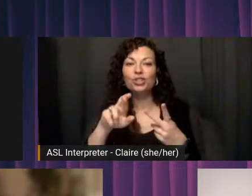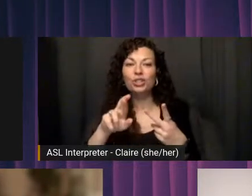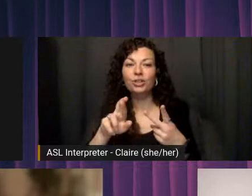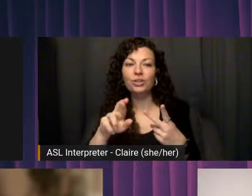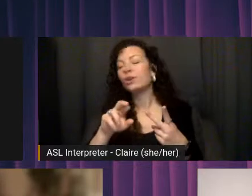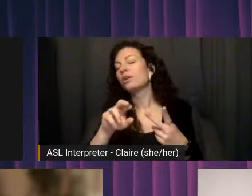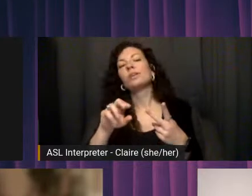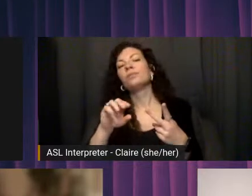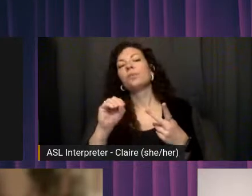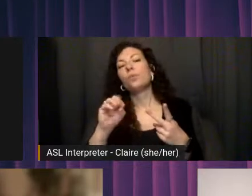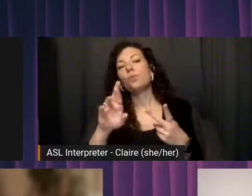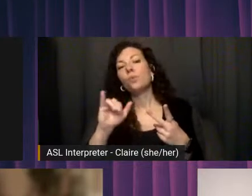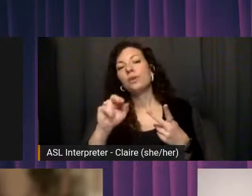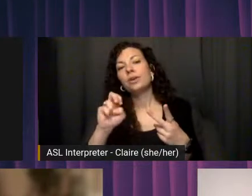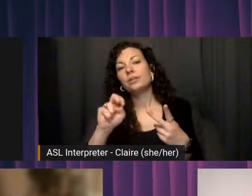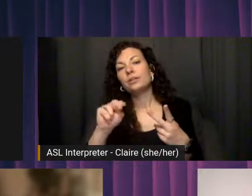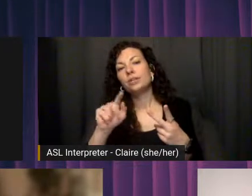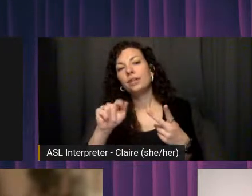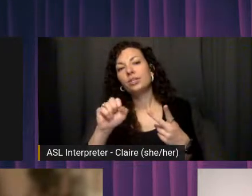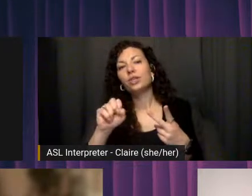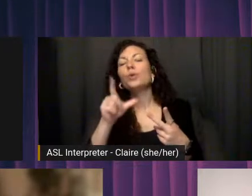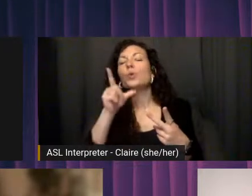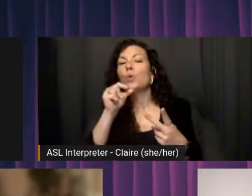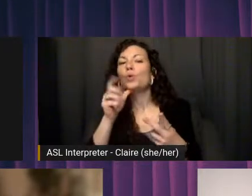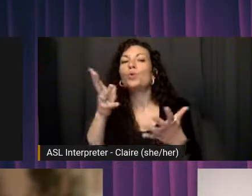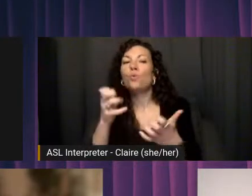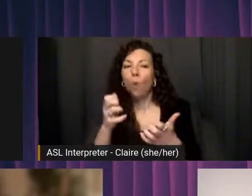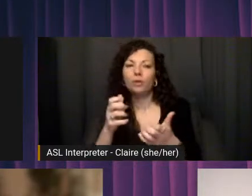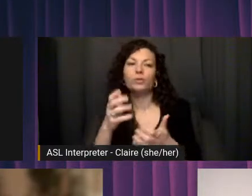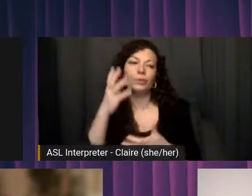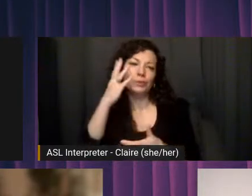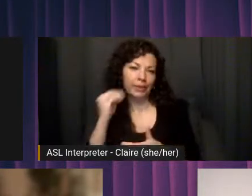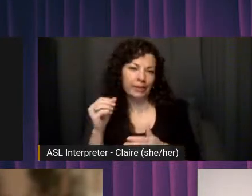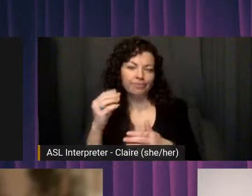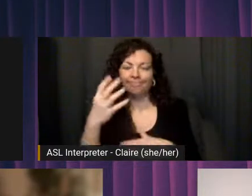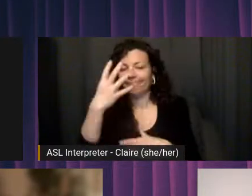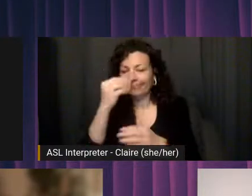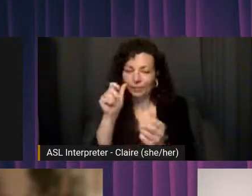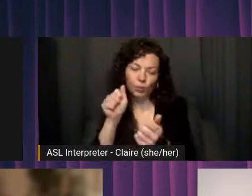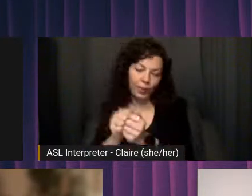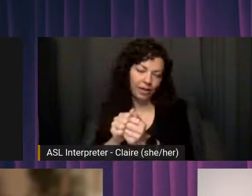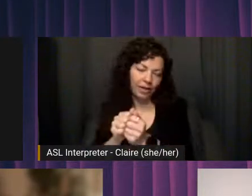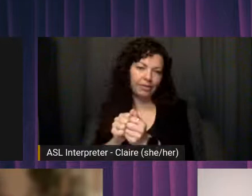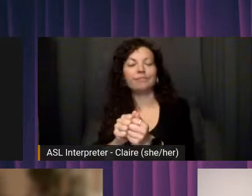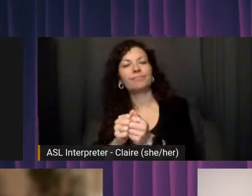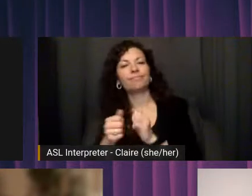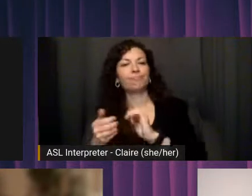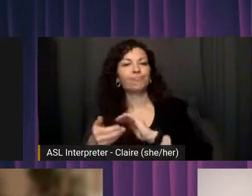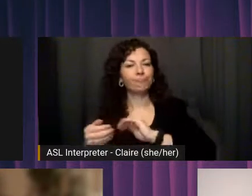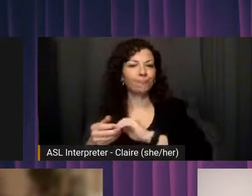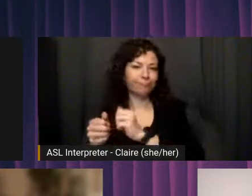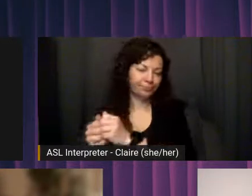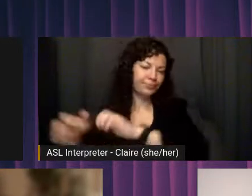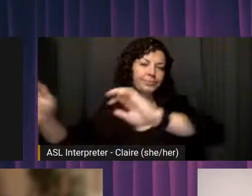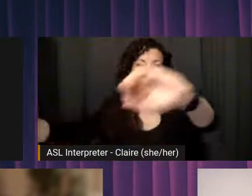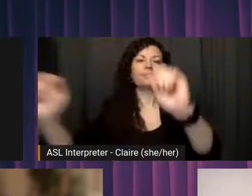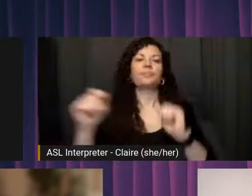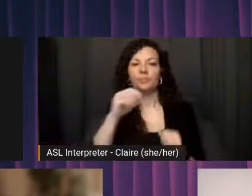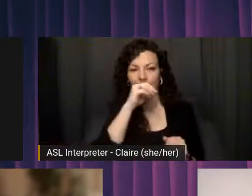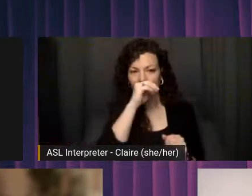I've spent the majority of my career working with young people, is people who are gender exploring.